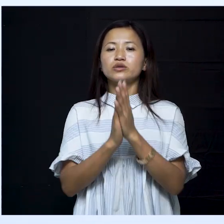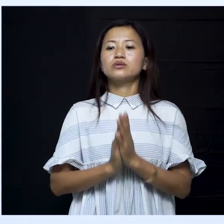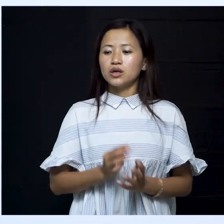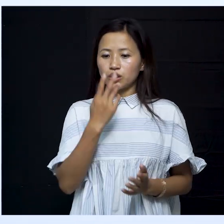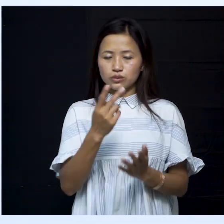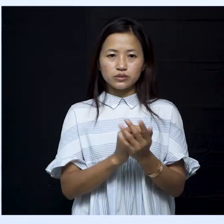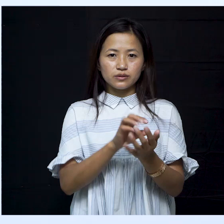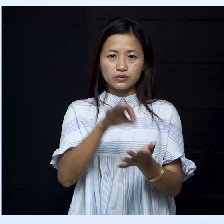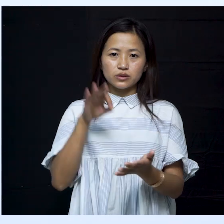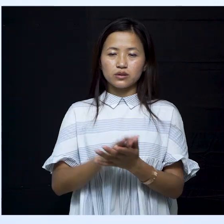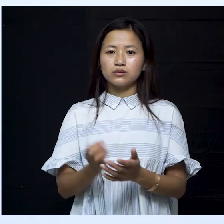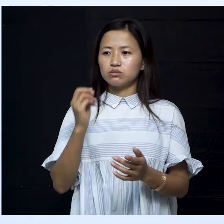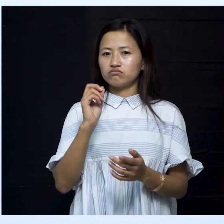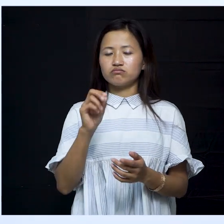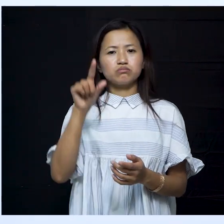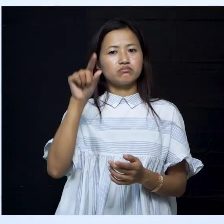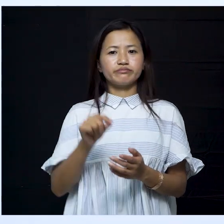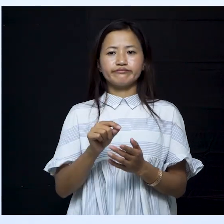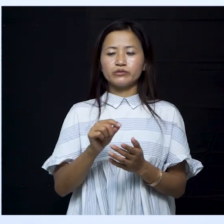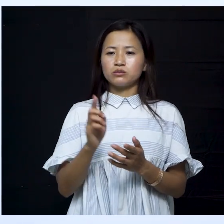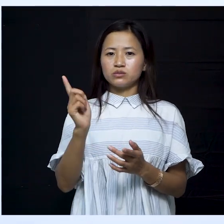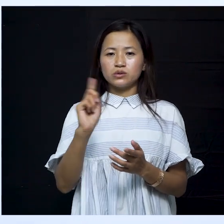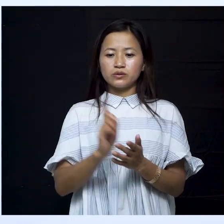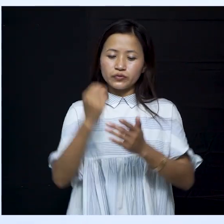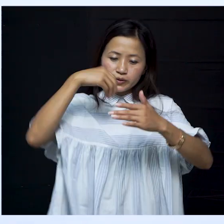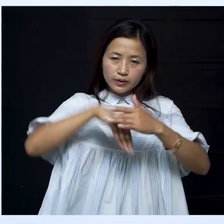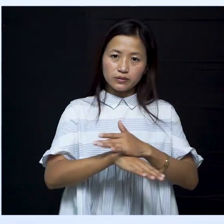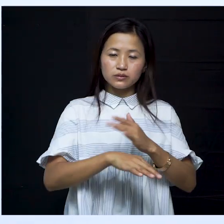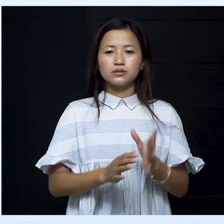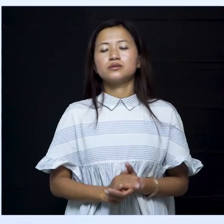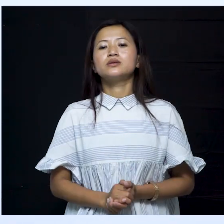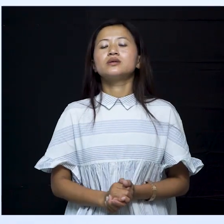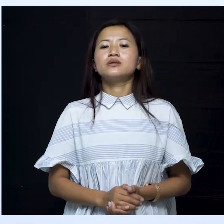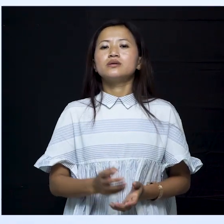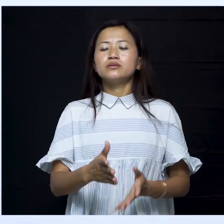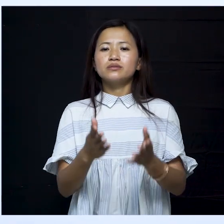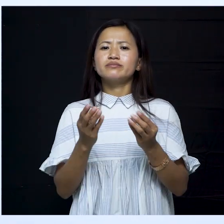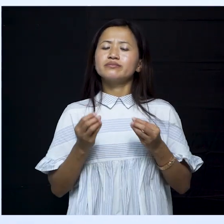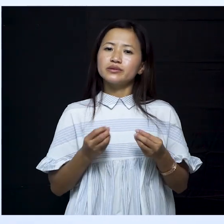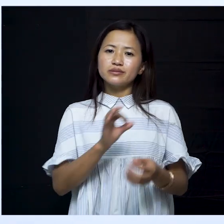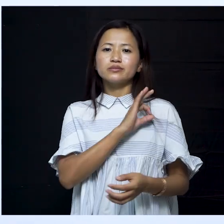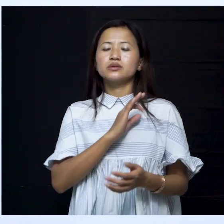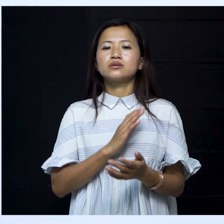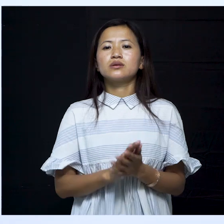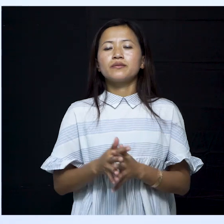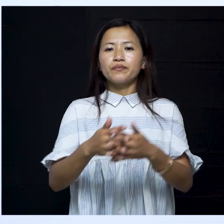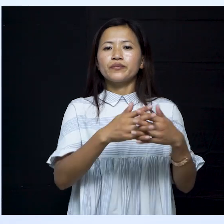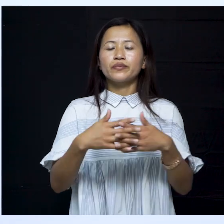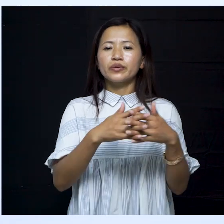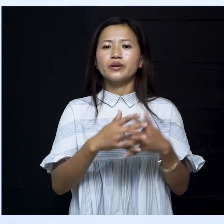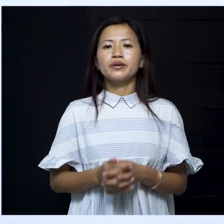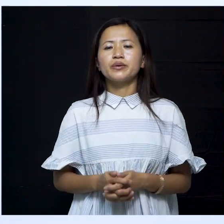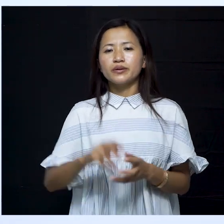that says, do not enter, very short and precise. And the thing that he appreciates is that American English never